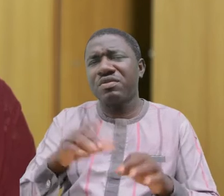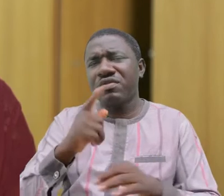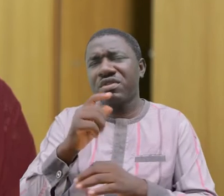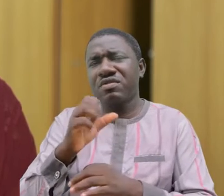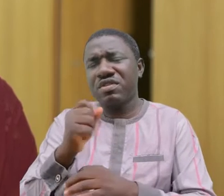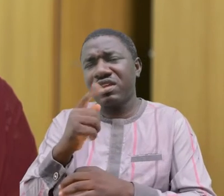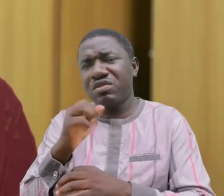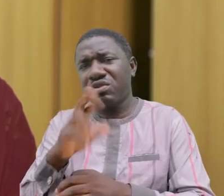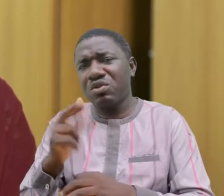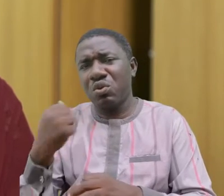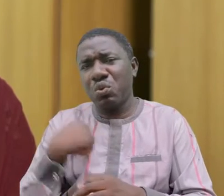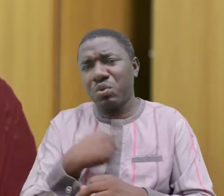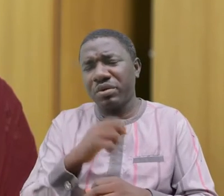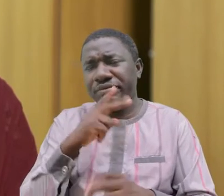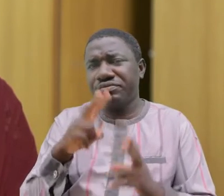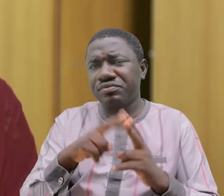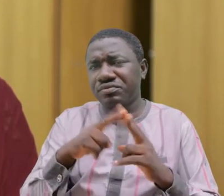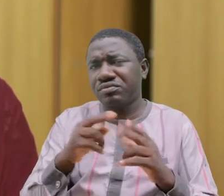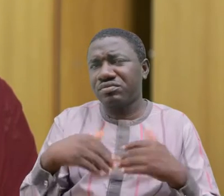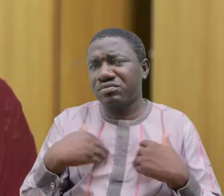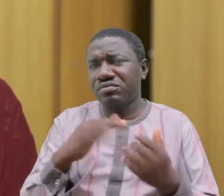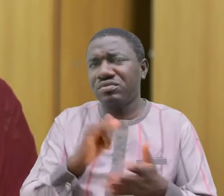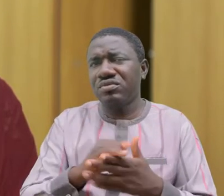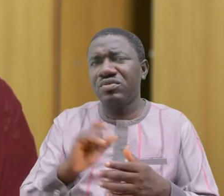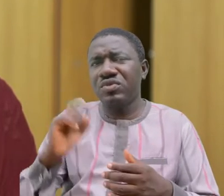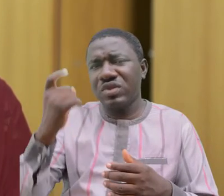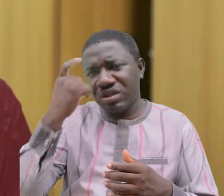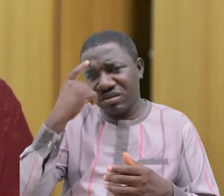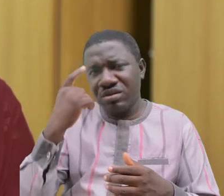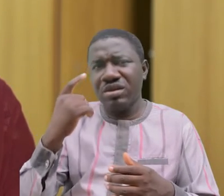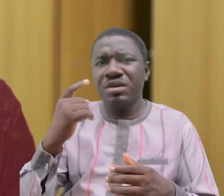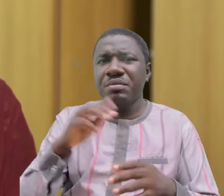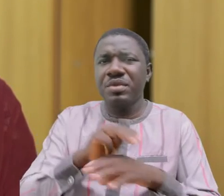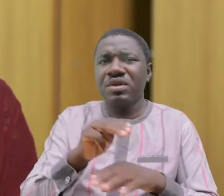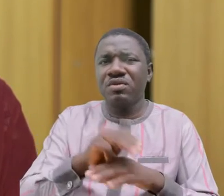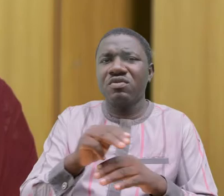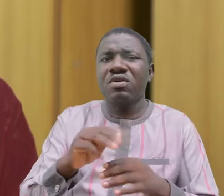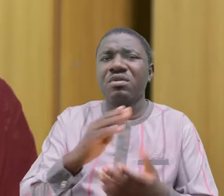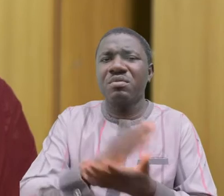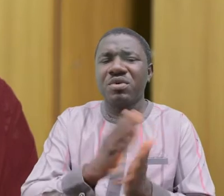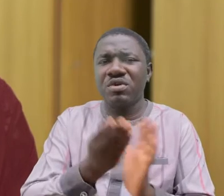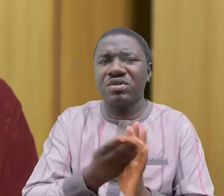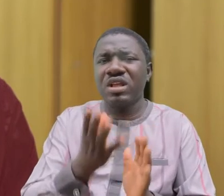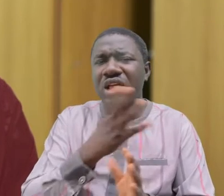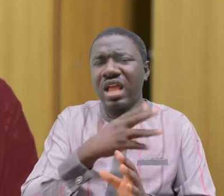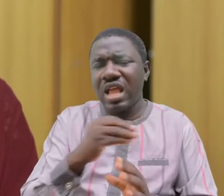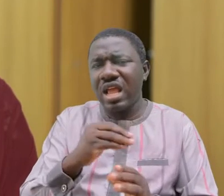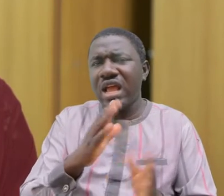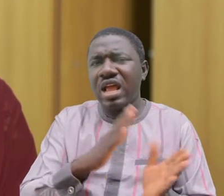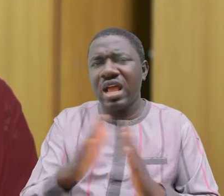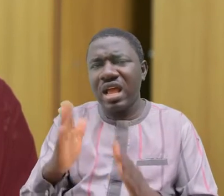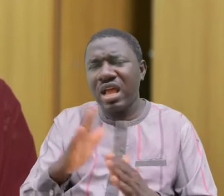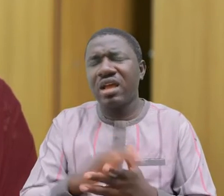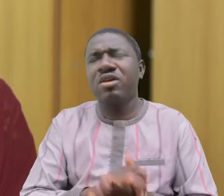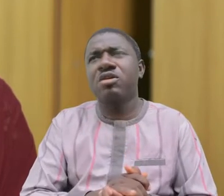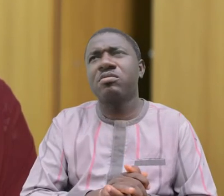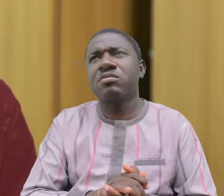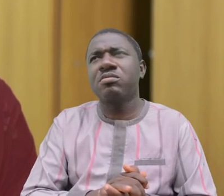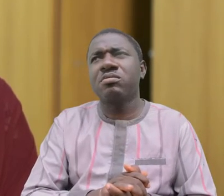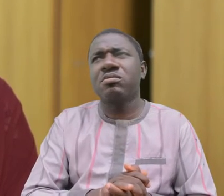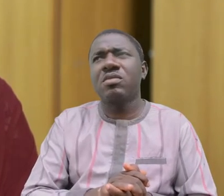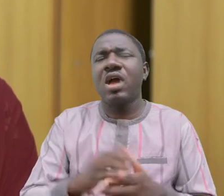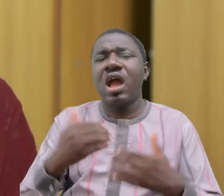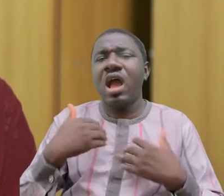one sector. And so we are very excited that the government chose Ministry of Budget and Planning to drive this